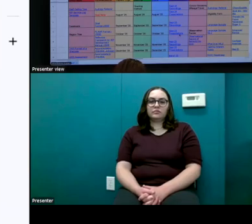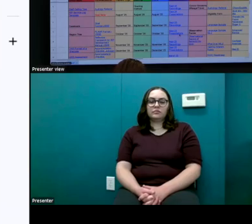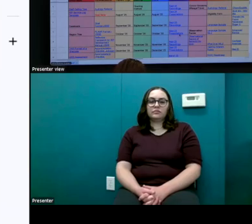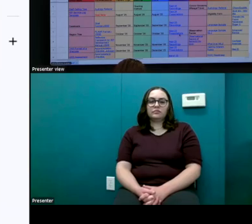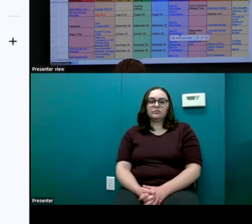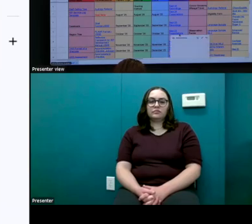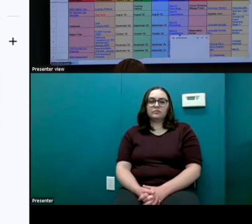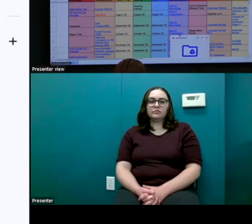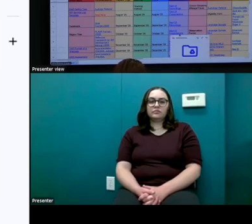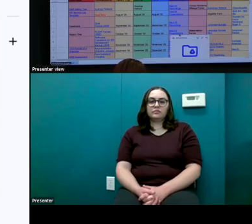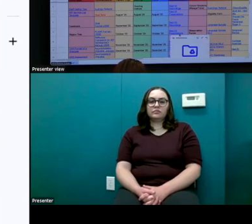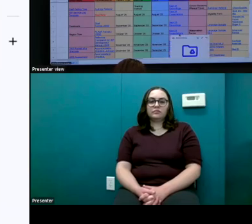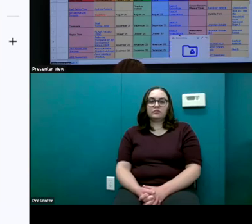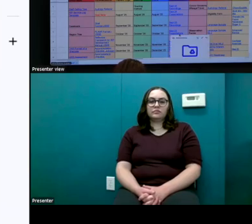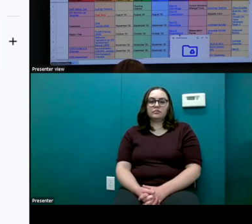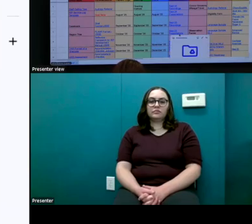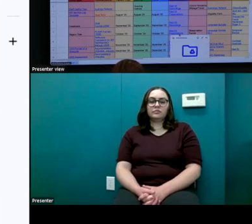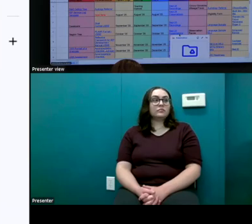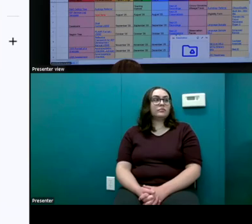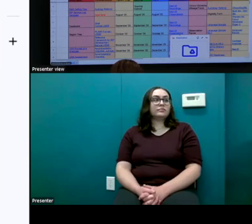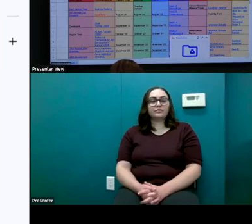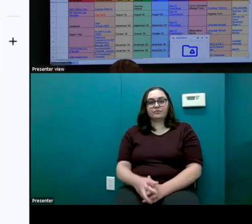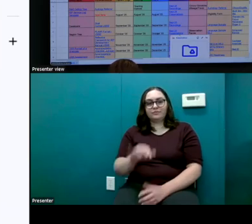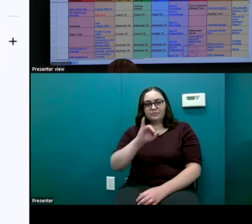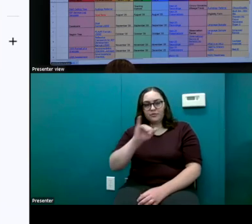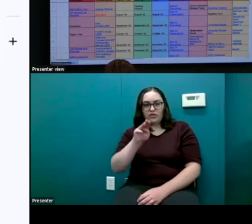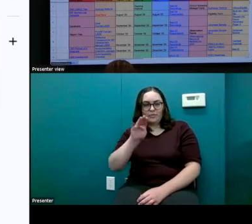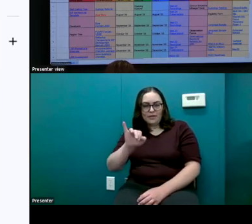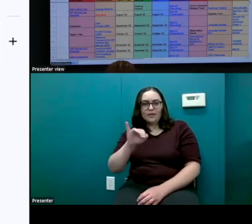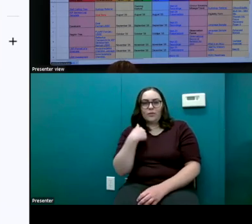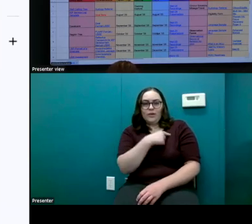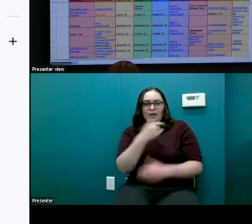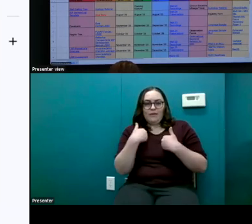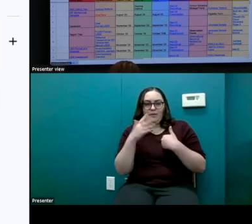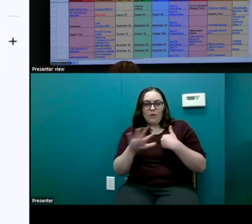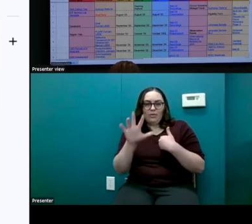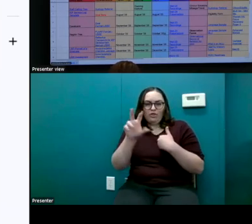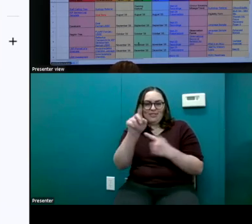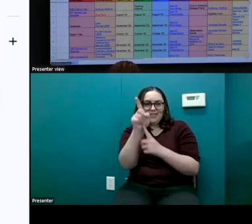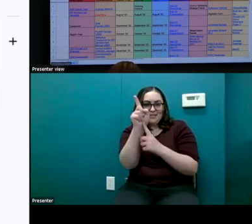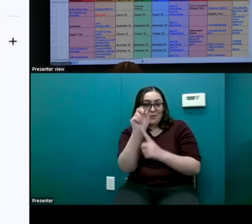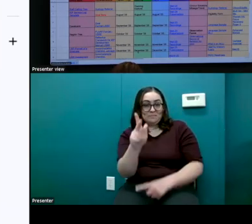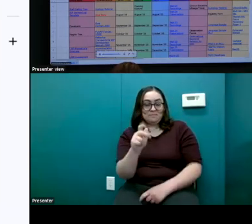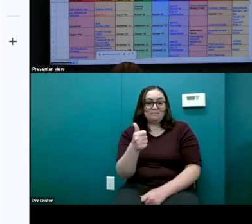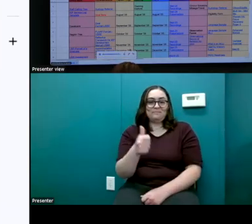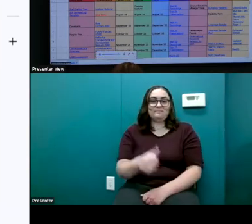think in June, it was like, not. Jamie, we'll give it another 30 seconds, okay? Okay.